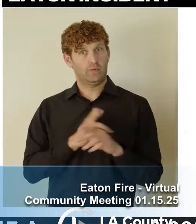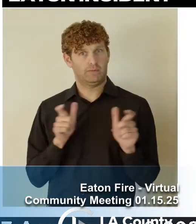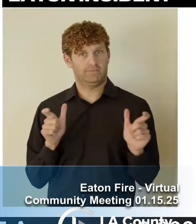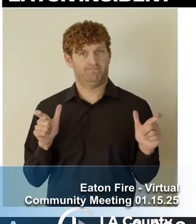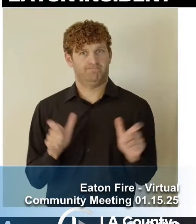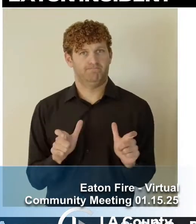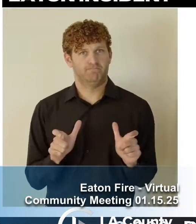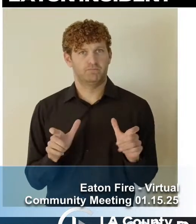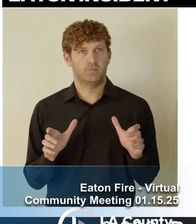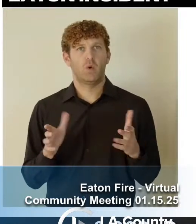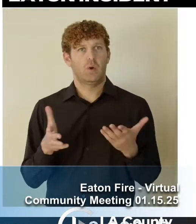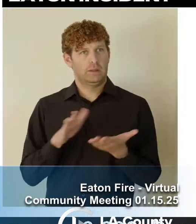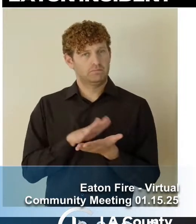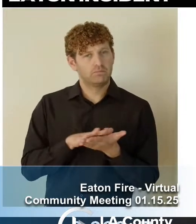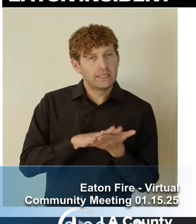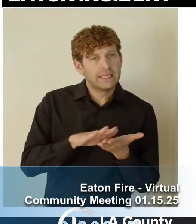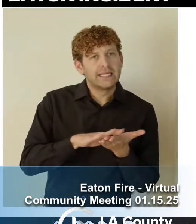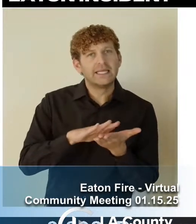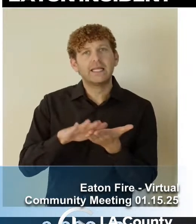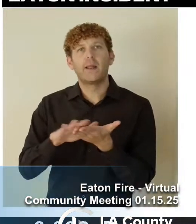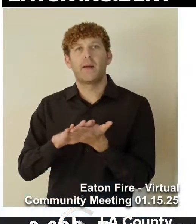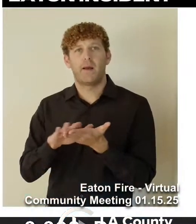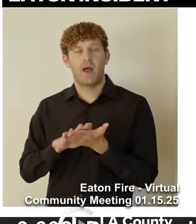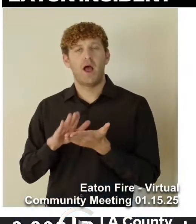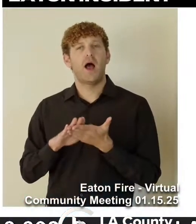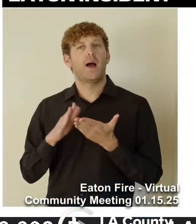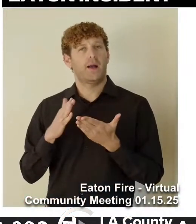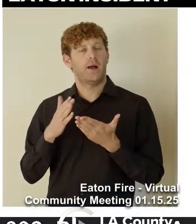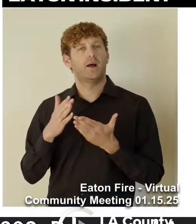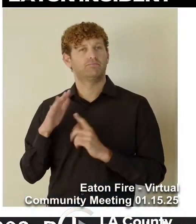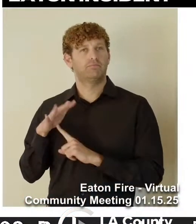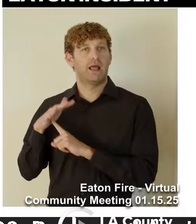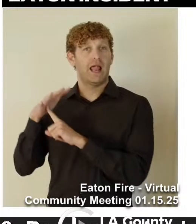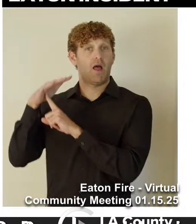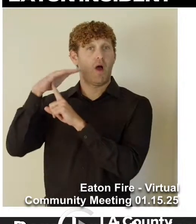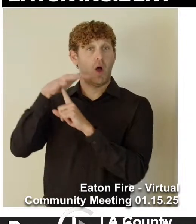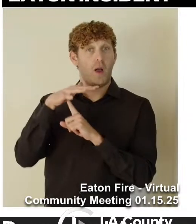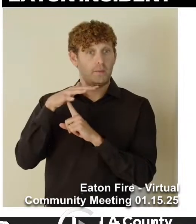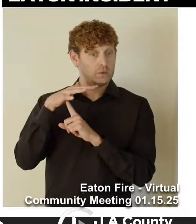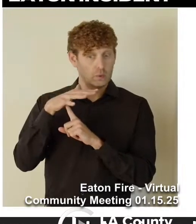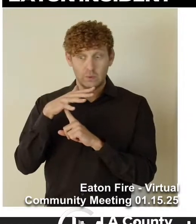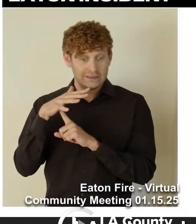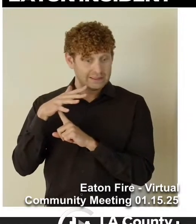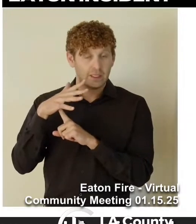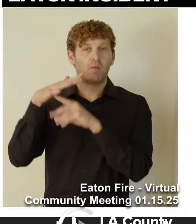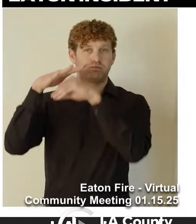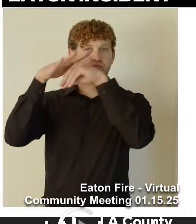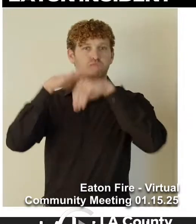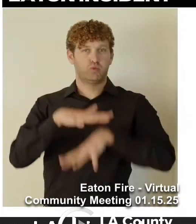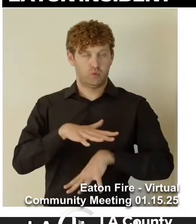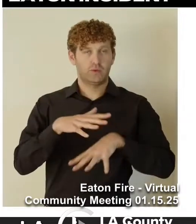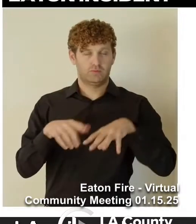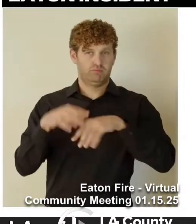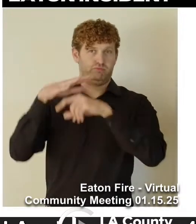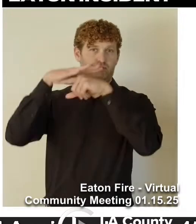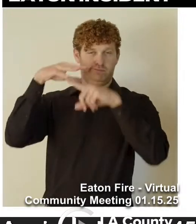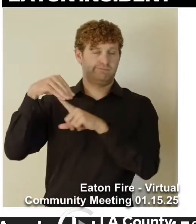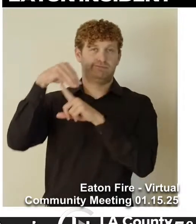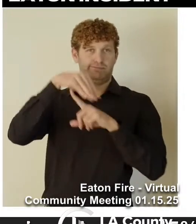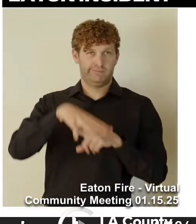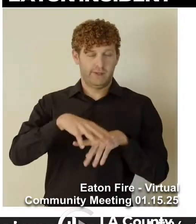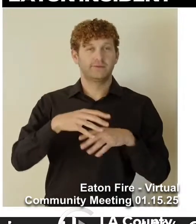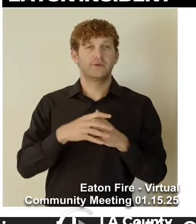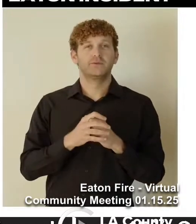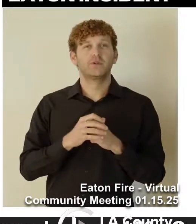We're using the helicopters today for any hot spots interior. We have infrared flights several times a day that we're continuing